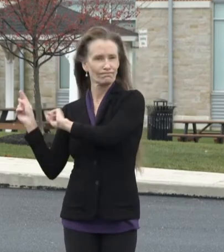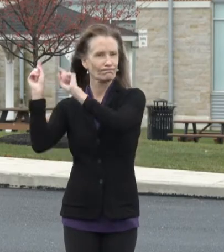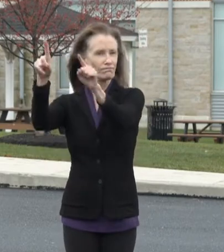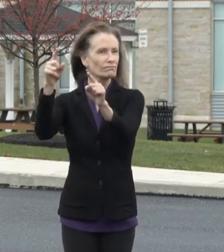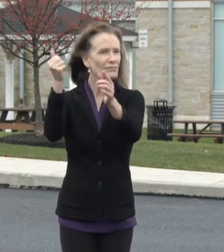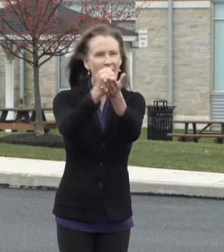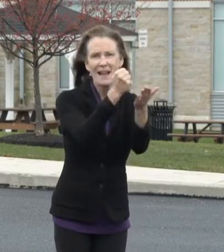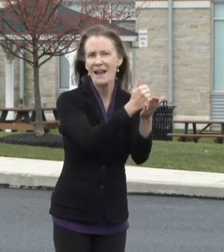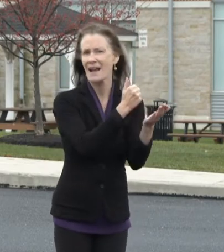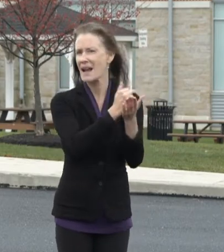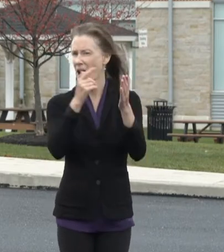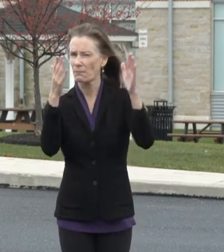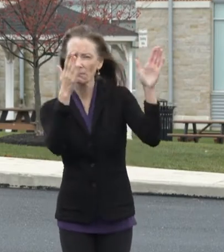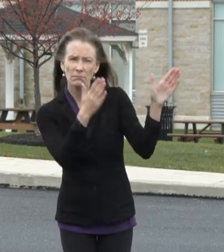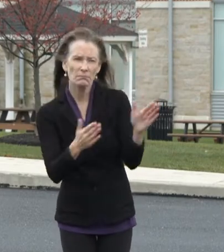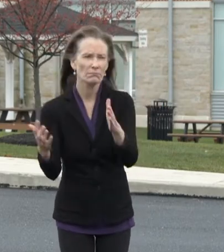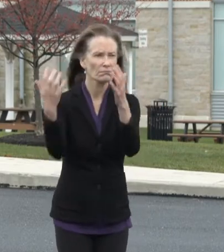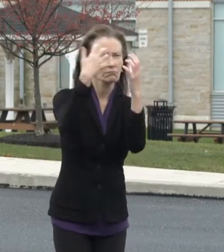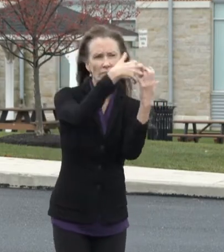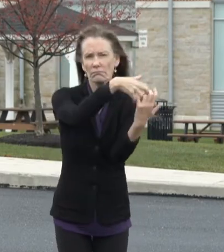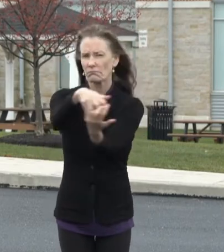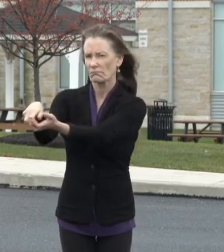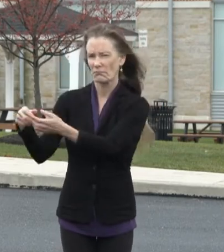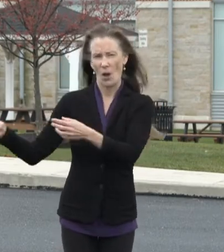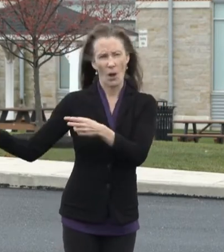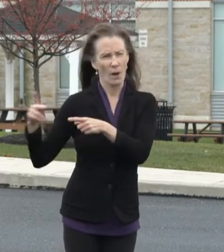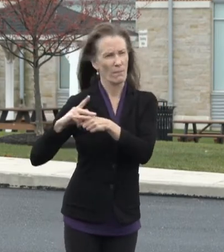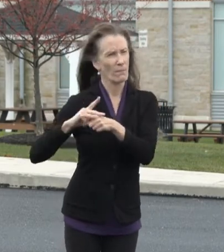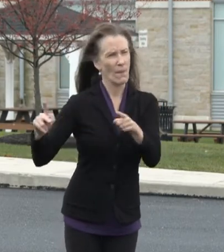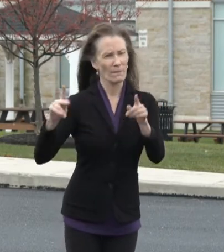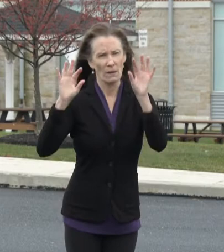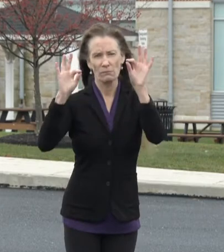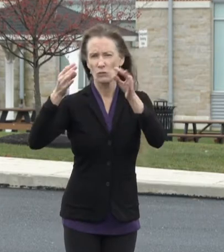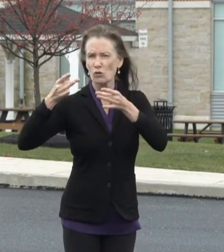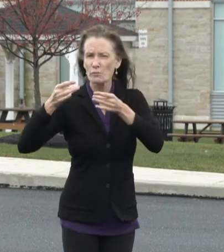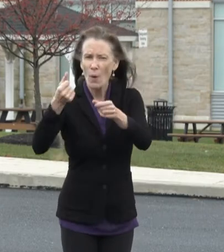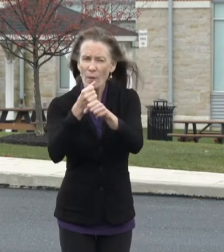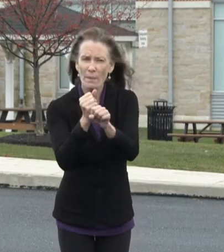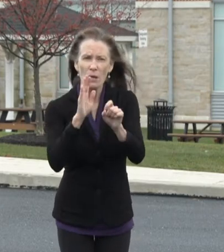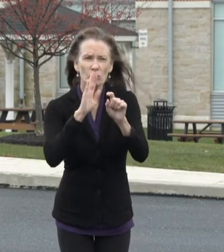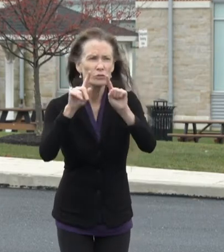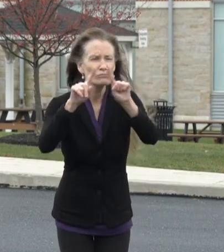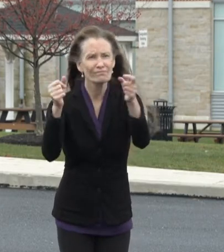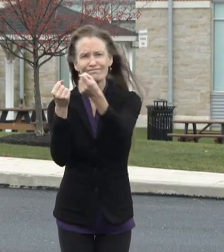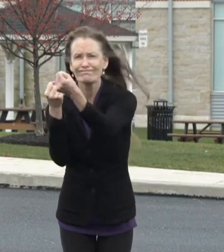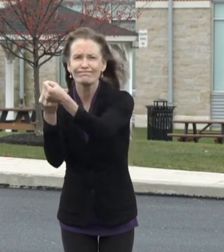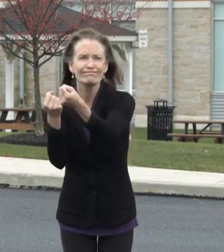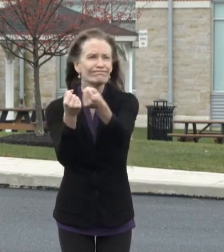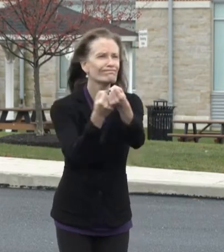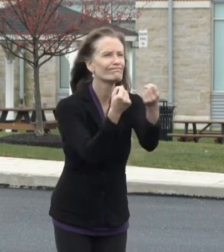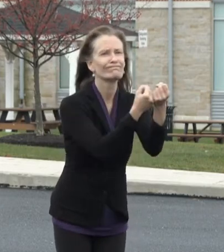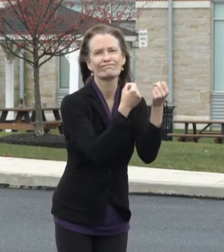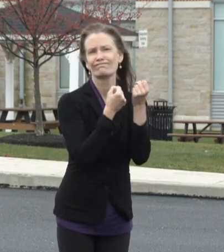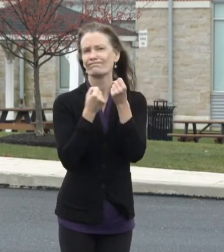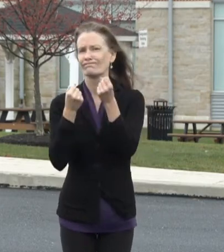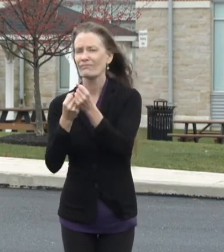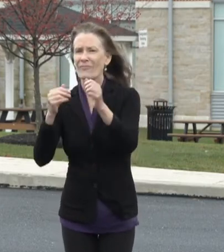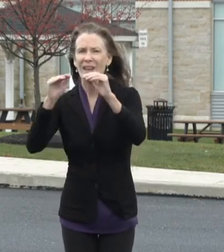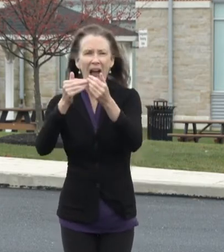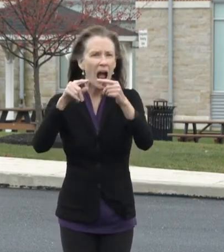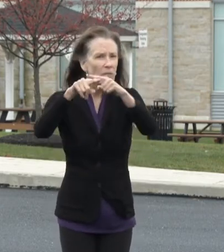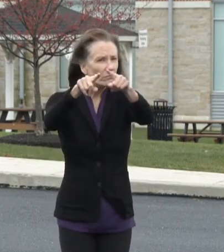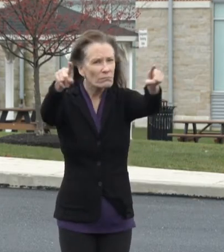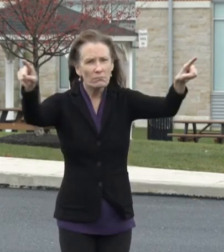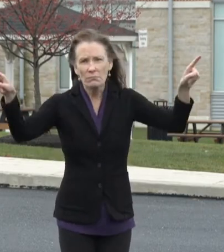professionalism made this testing work a success and provided support and recommendations to support the center's surveillance and